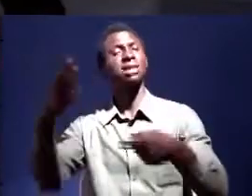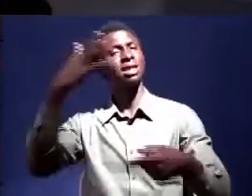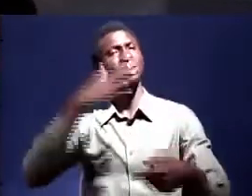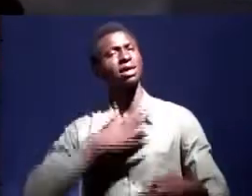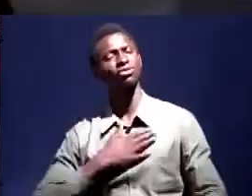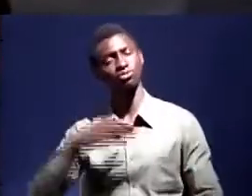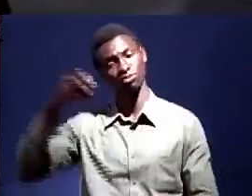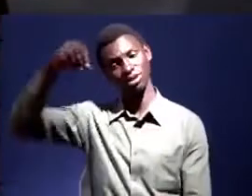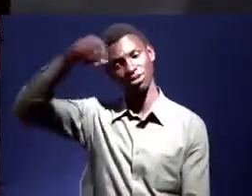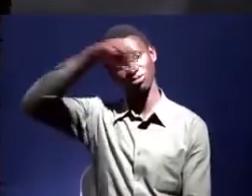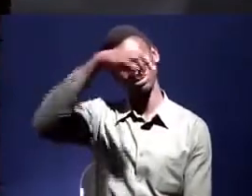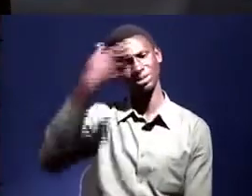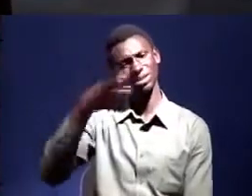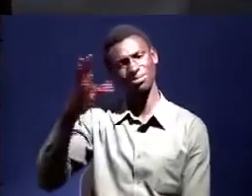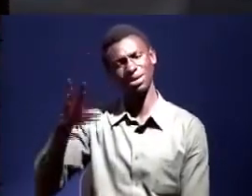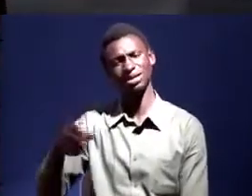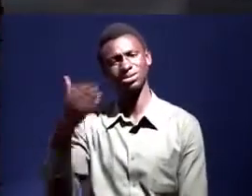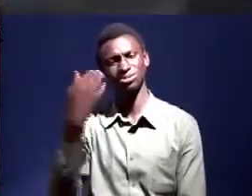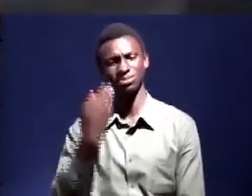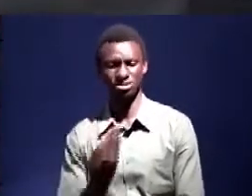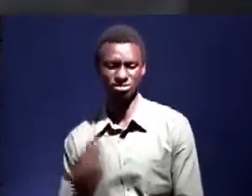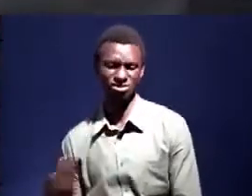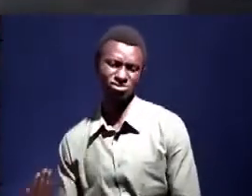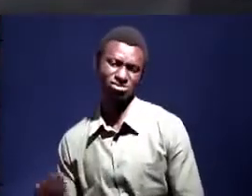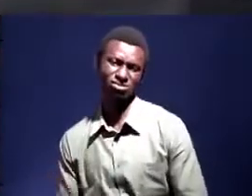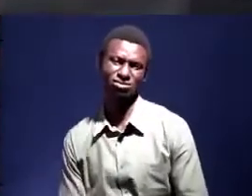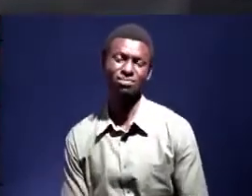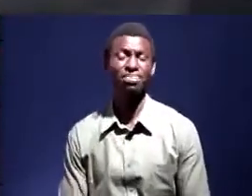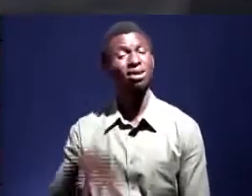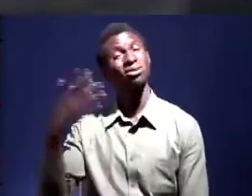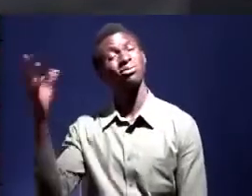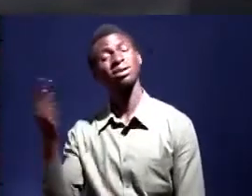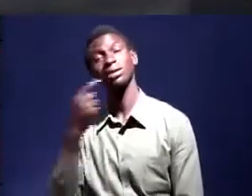Others say, our church pours a little water on top of the head.